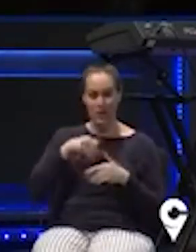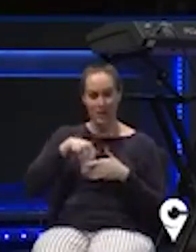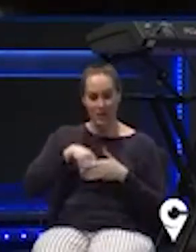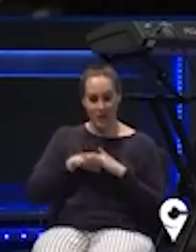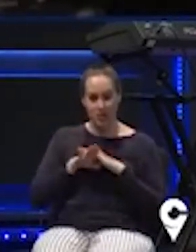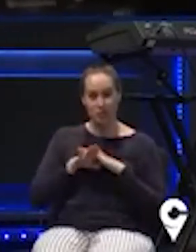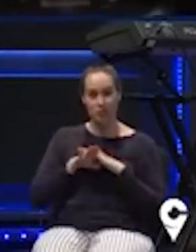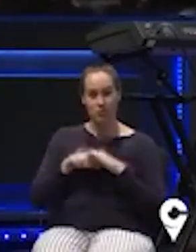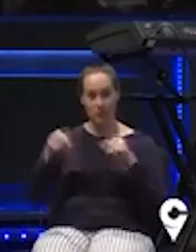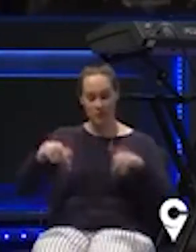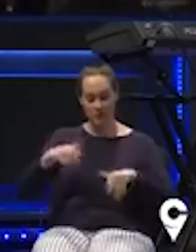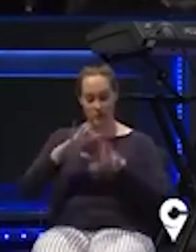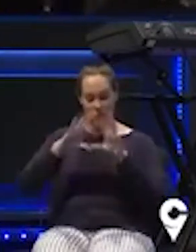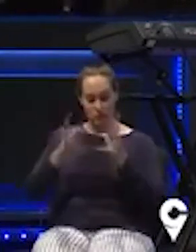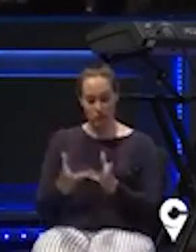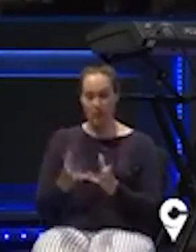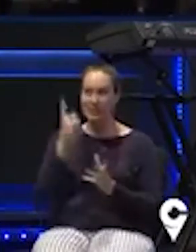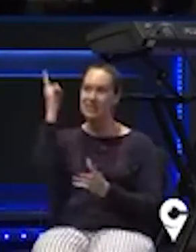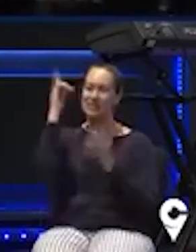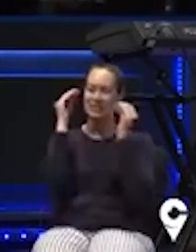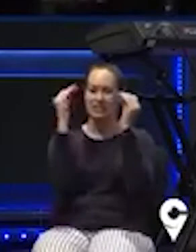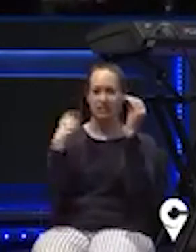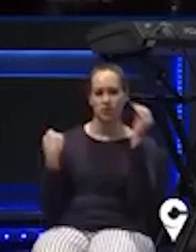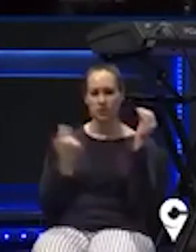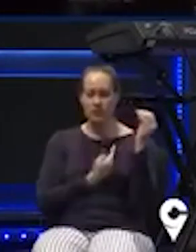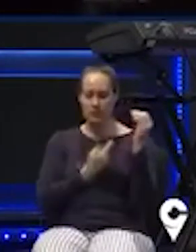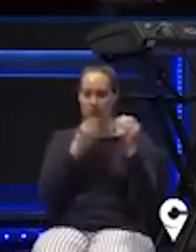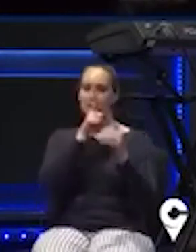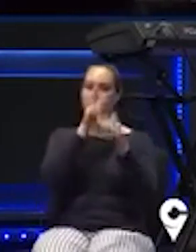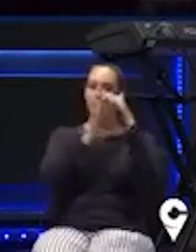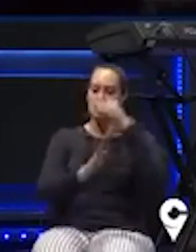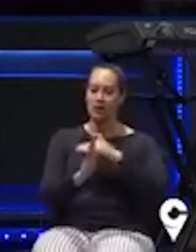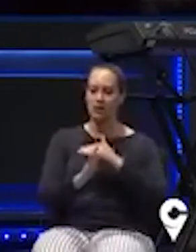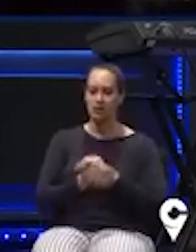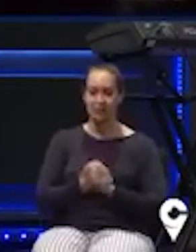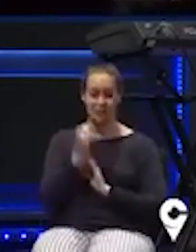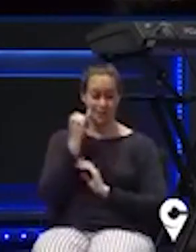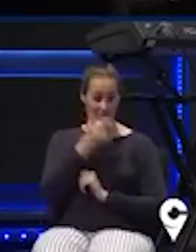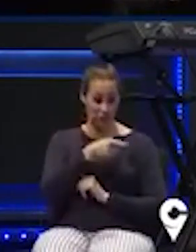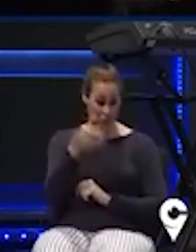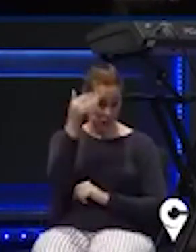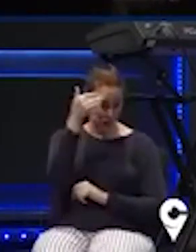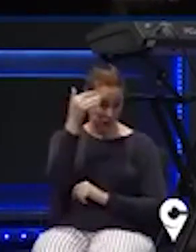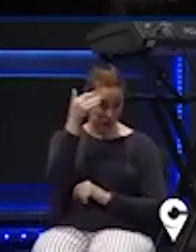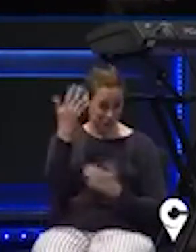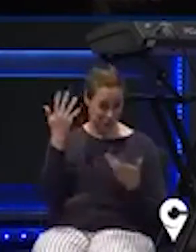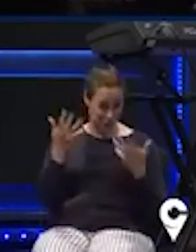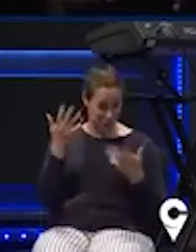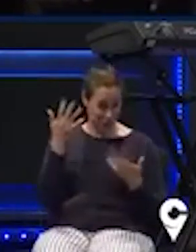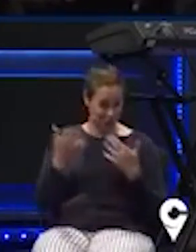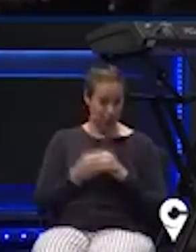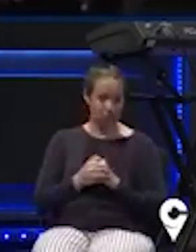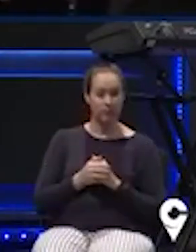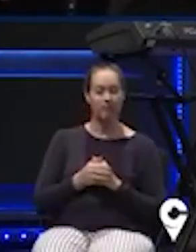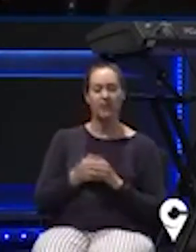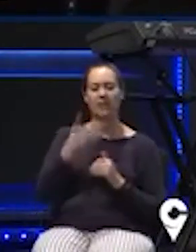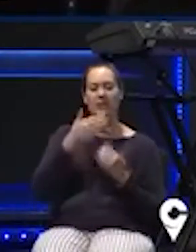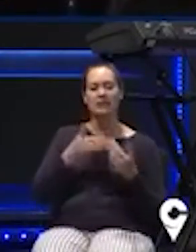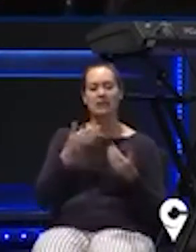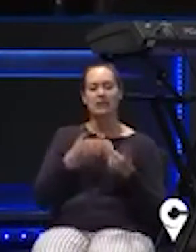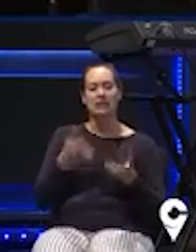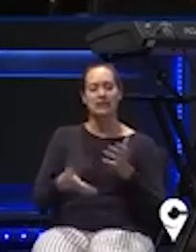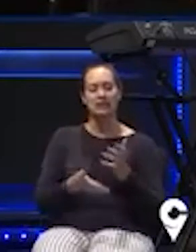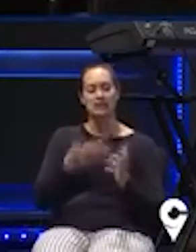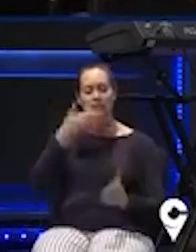that lesson and teaches us about humility. If you are familiar about this, the easiest and best way for